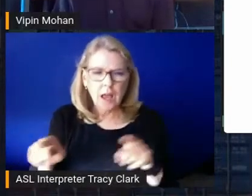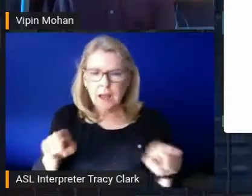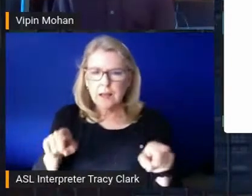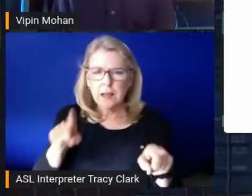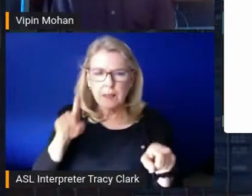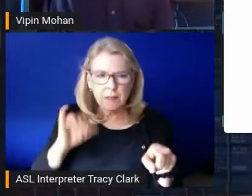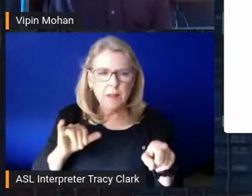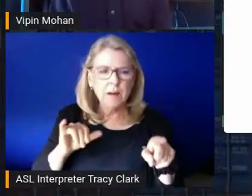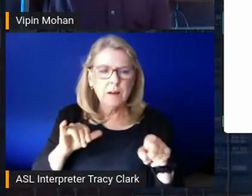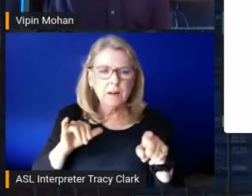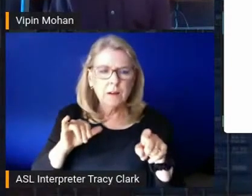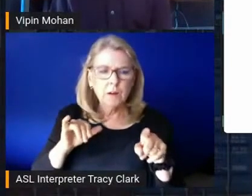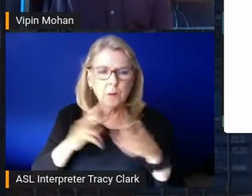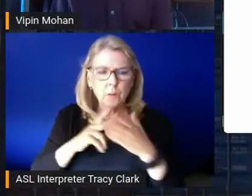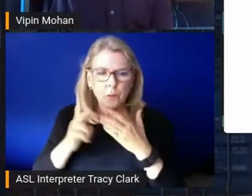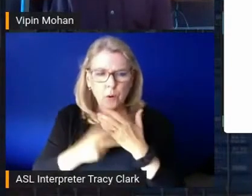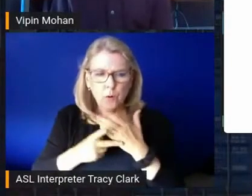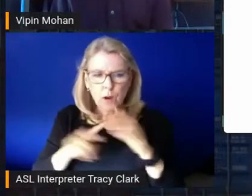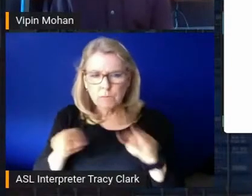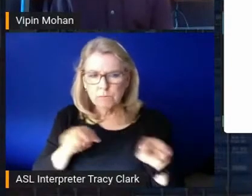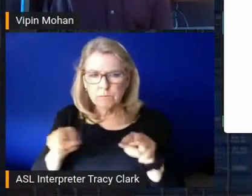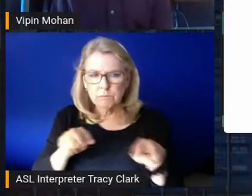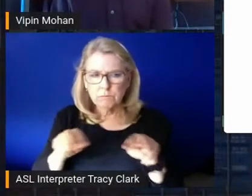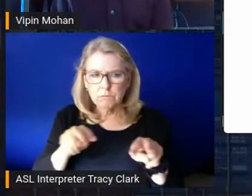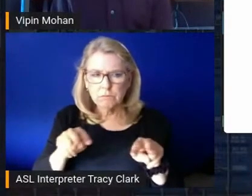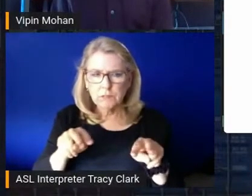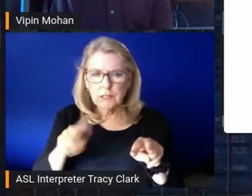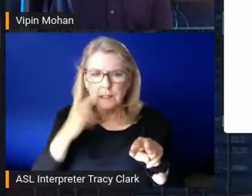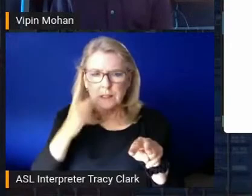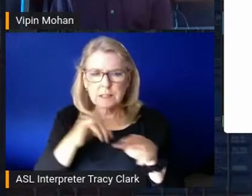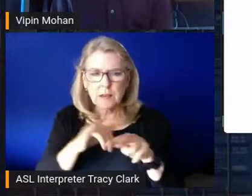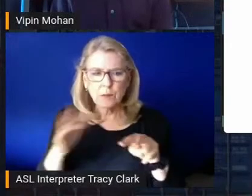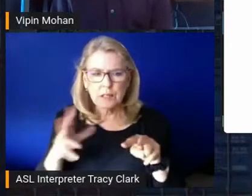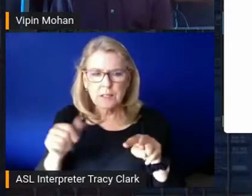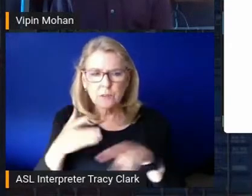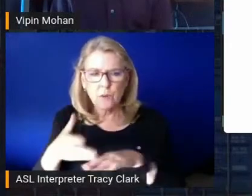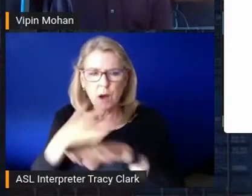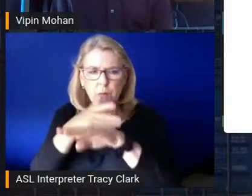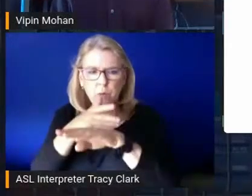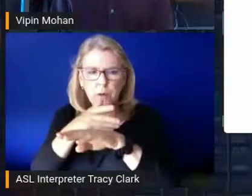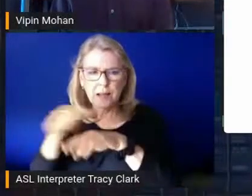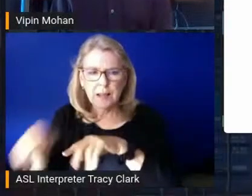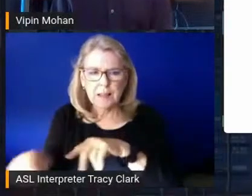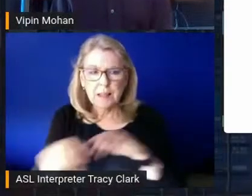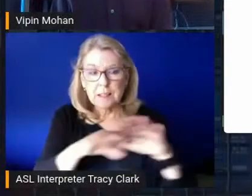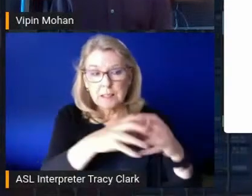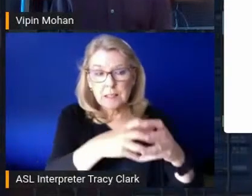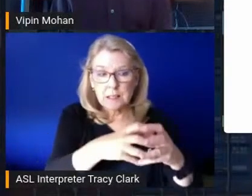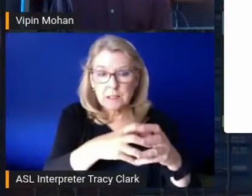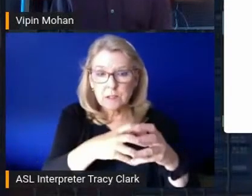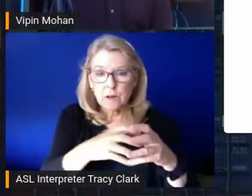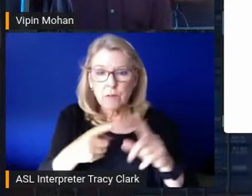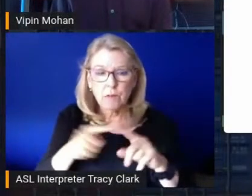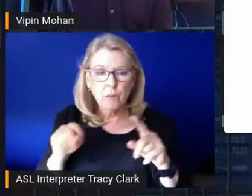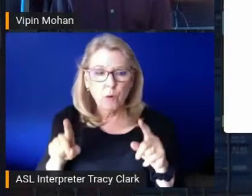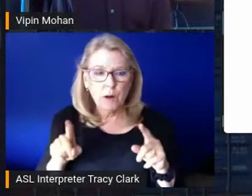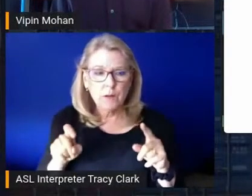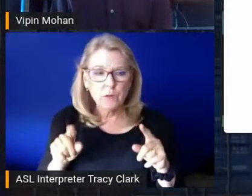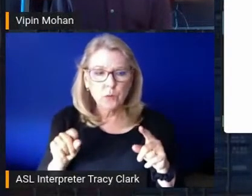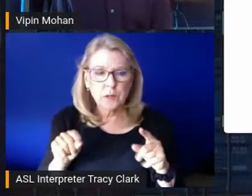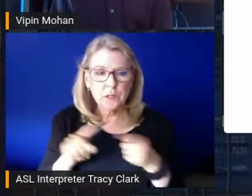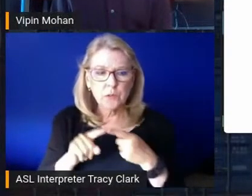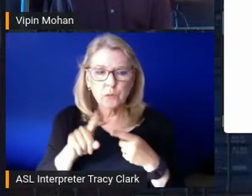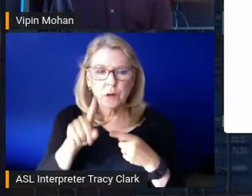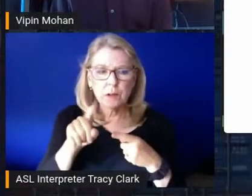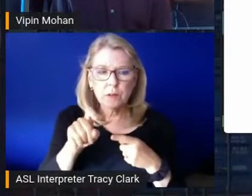cluster version from 120 to 121. So at which point it's going to start the upgrade process. So over